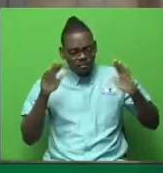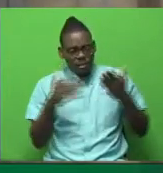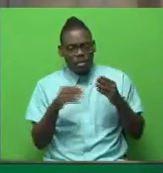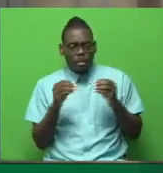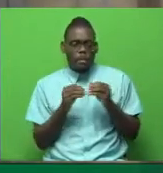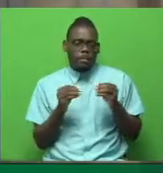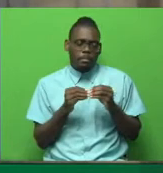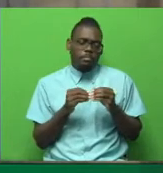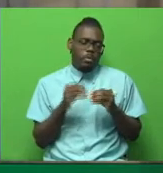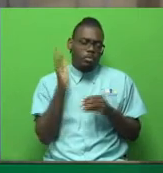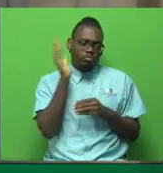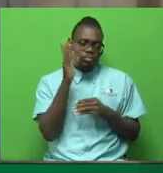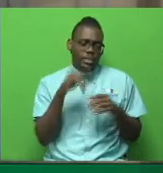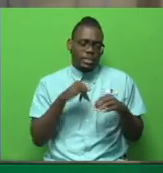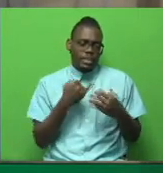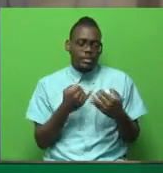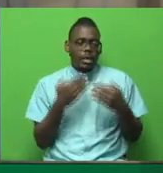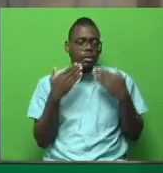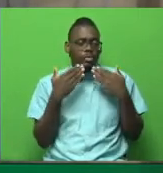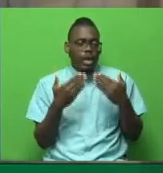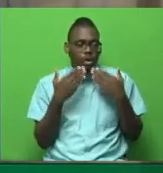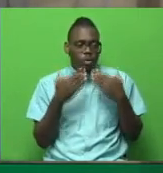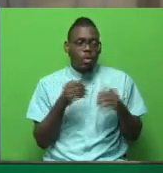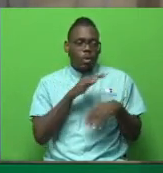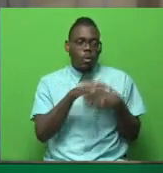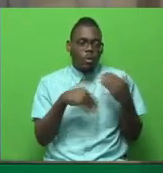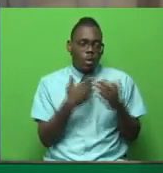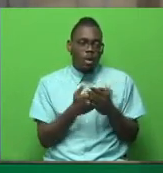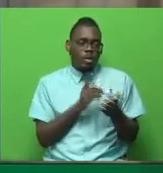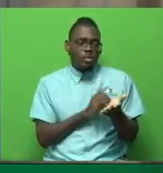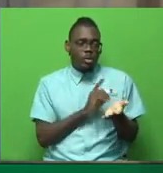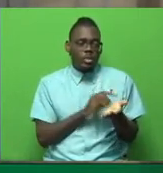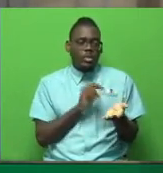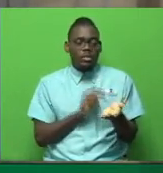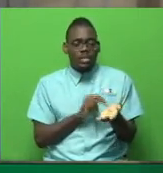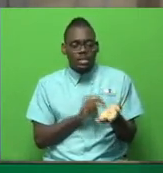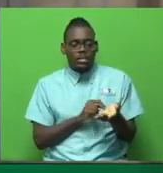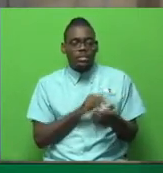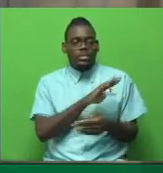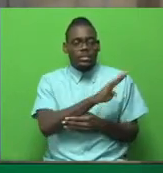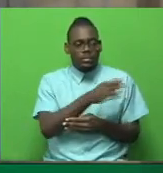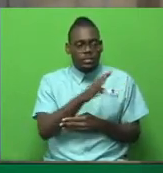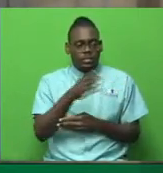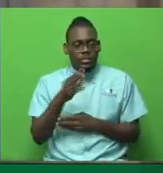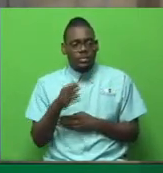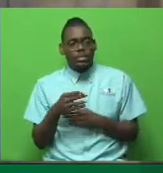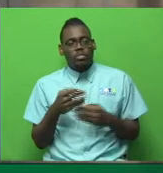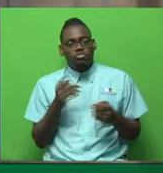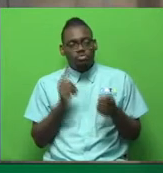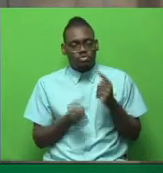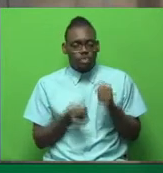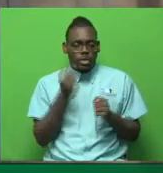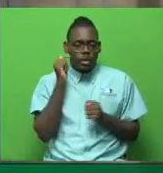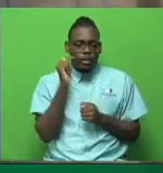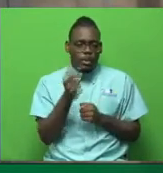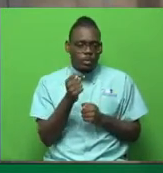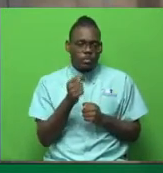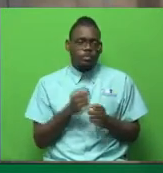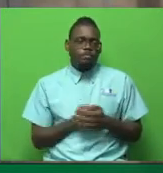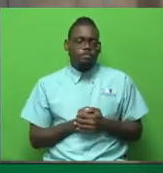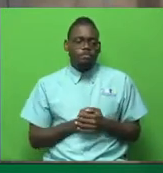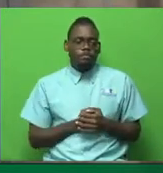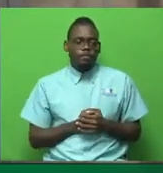begin by thanking every single health care worker and Frontline worker in Trinidad and Tobago they have